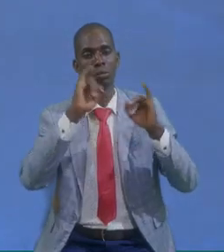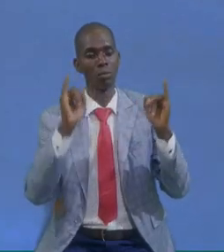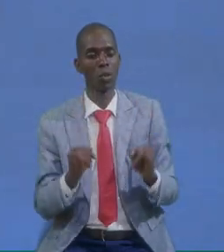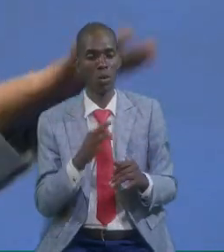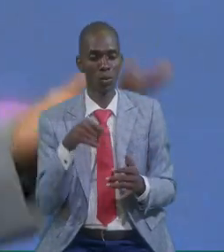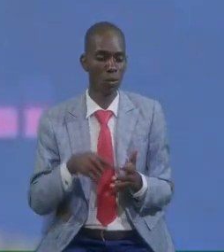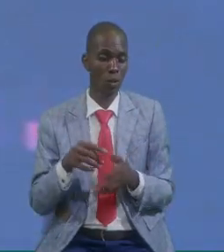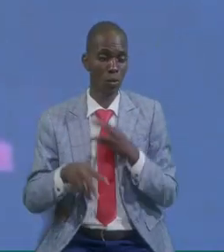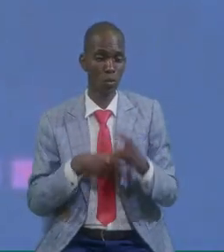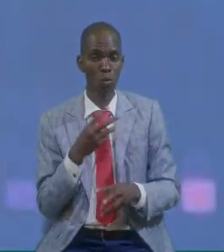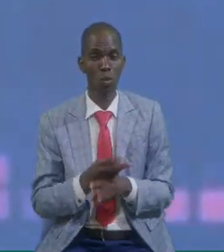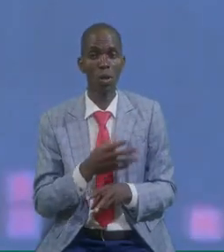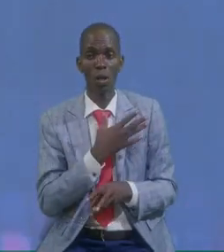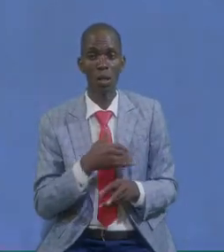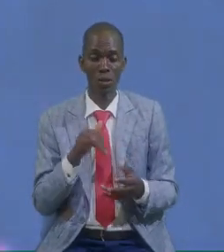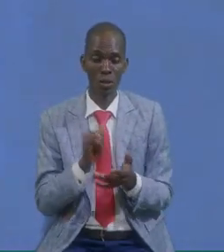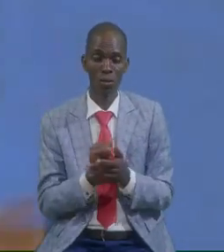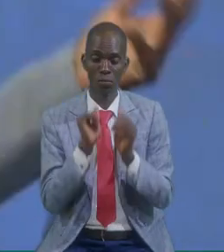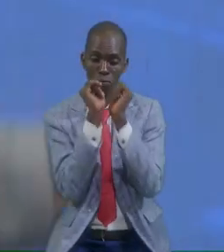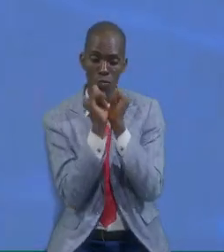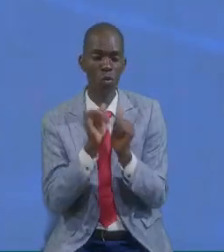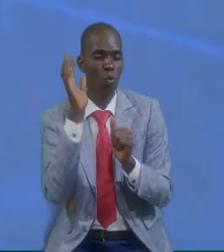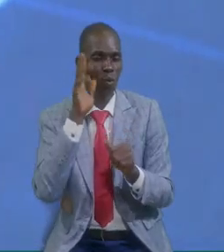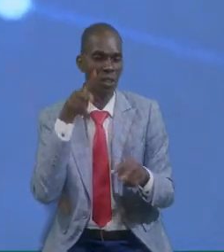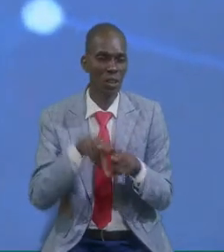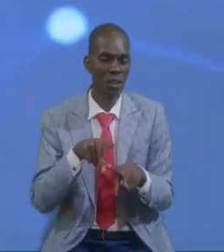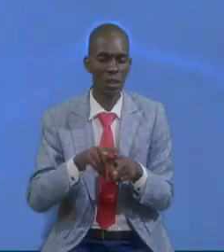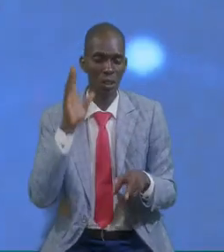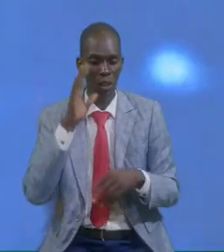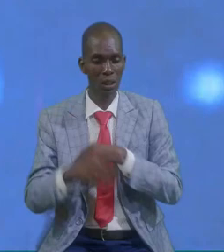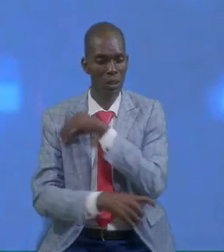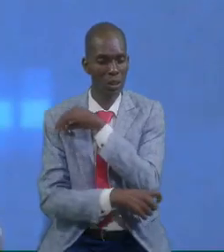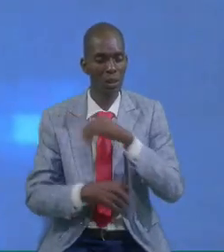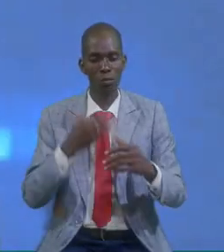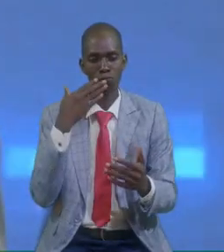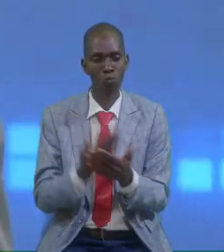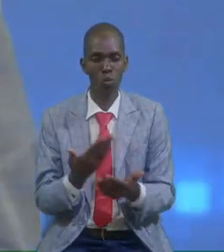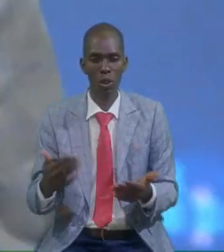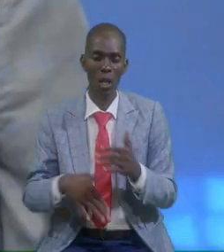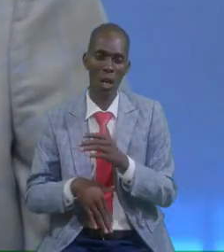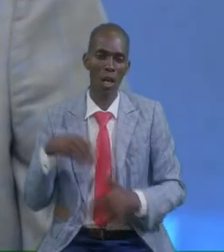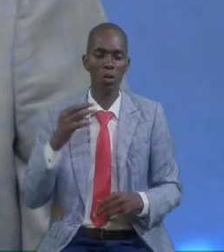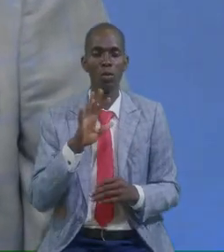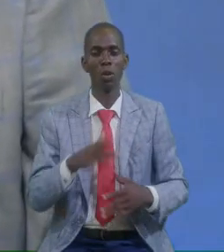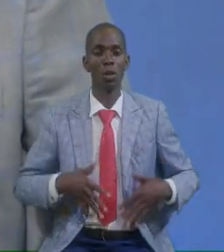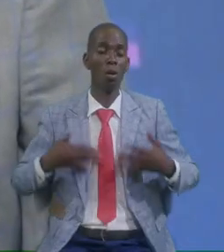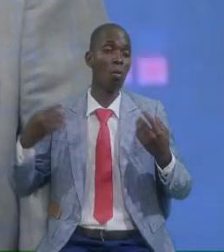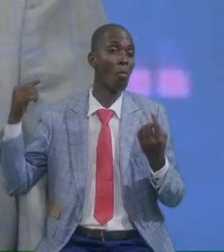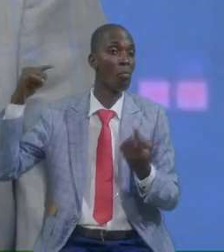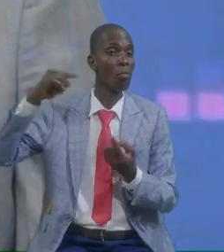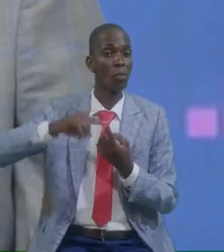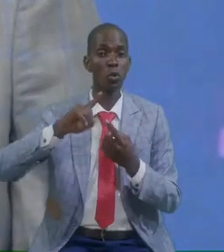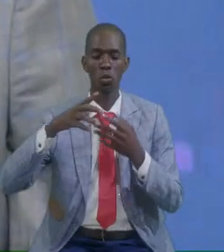kind of sift every good thing out of your life until you finish